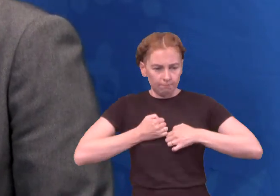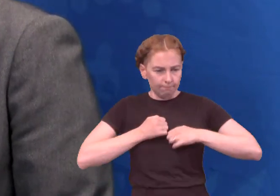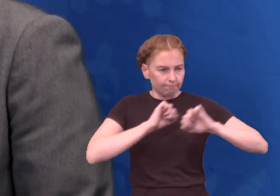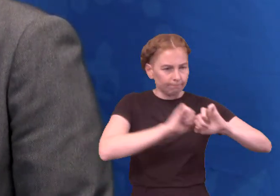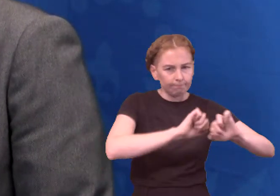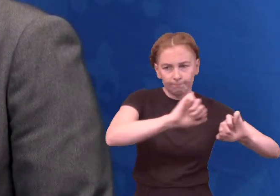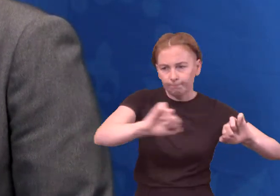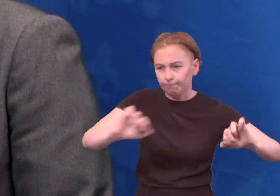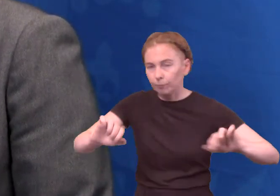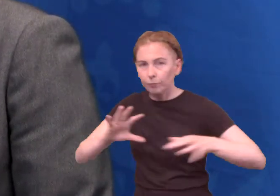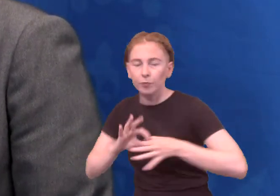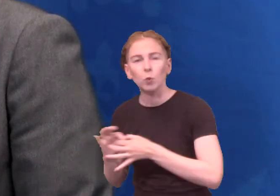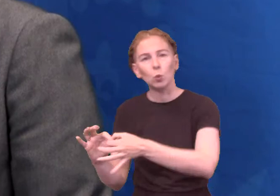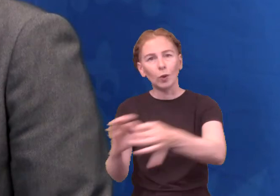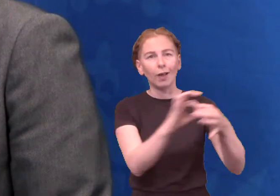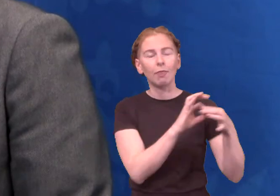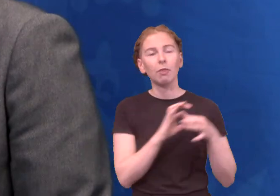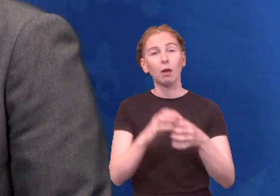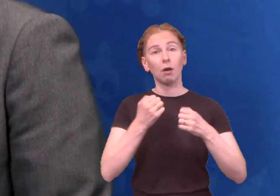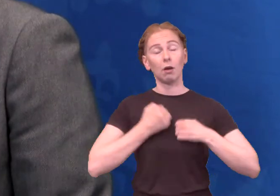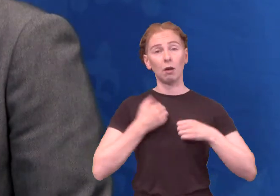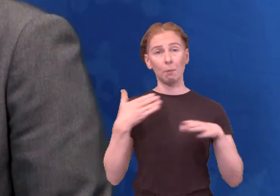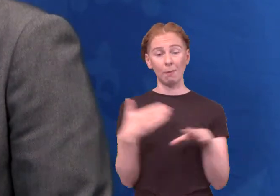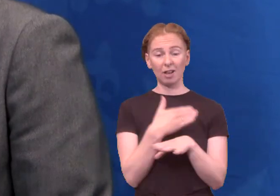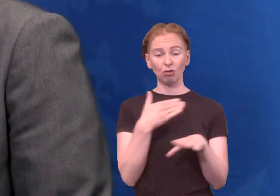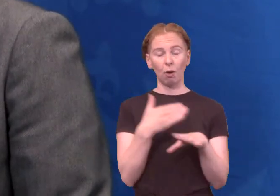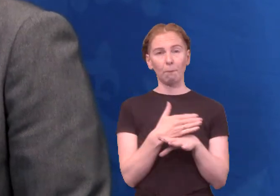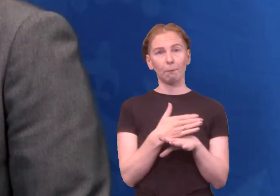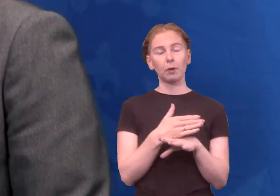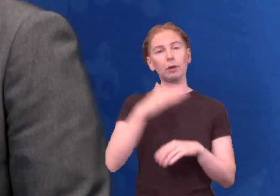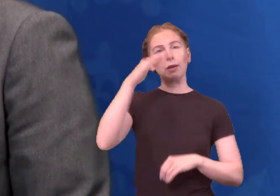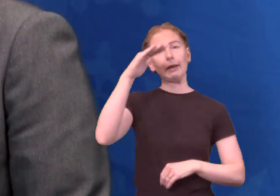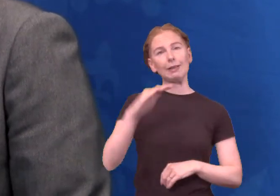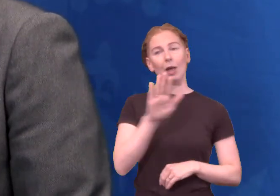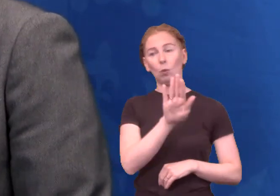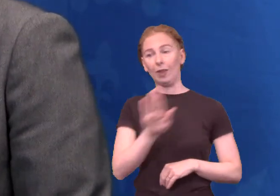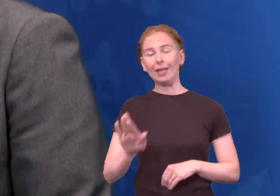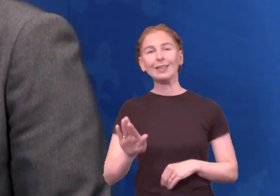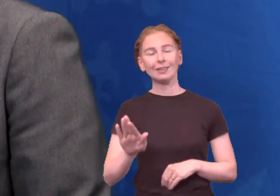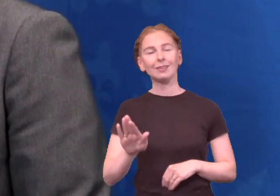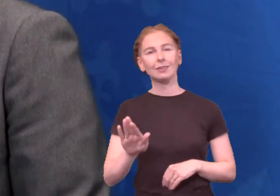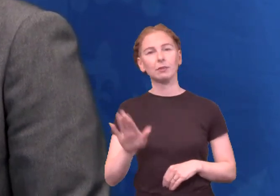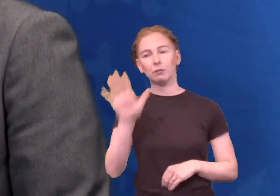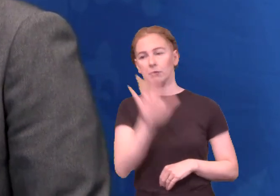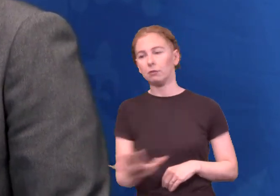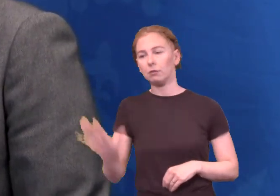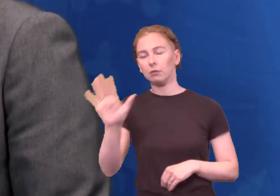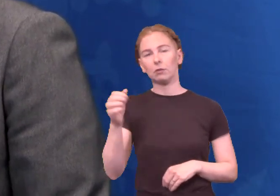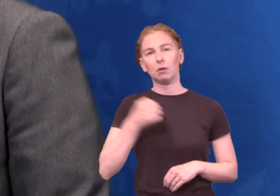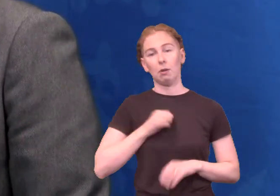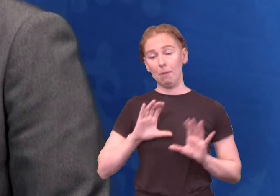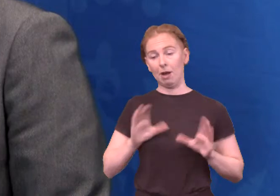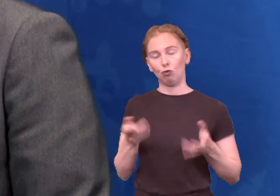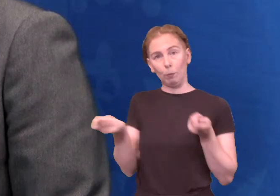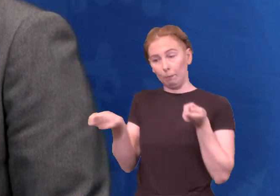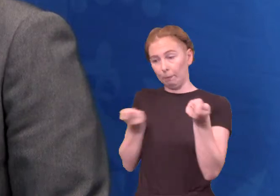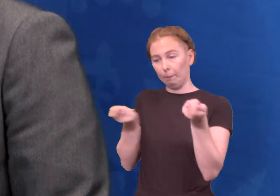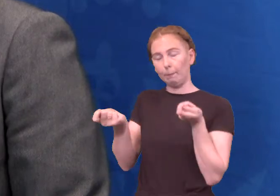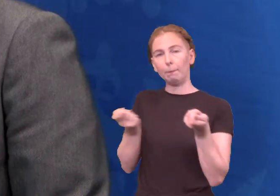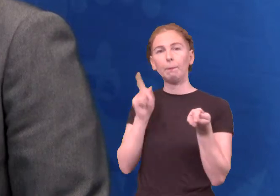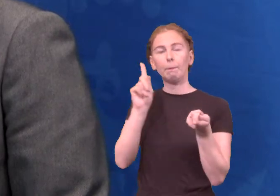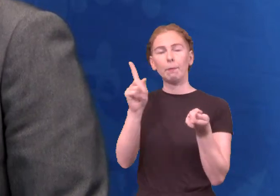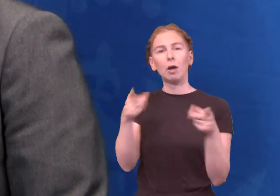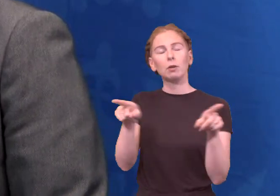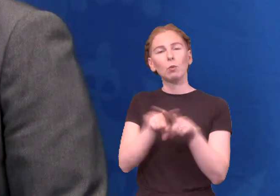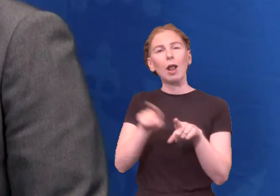that across the southeast region through the group that I chair, but then also to have strategic oversight of that